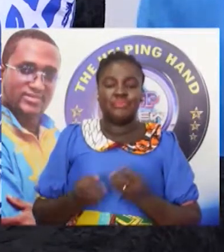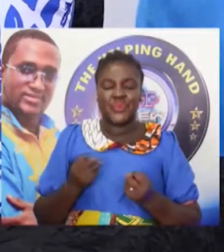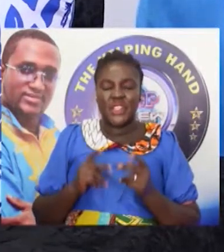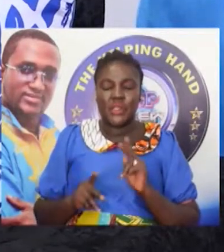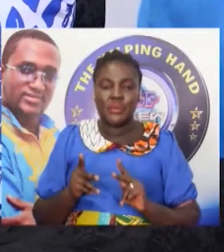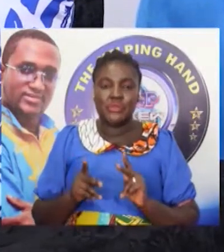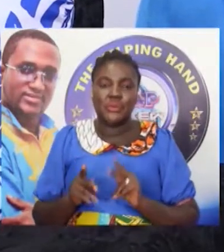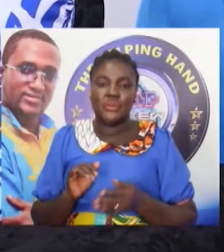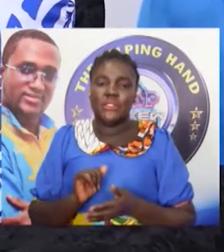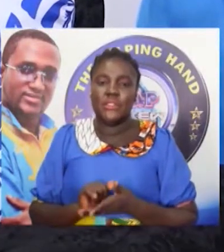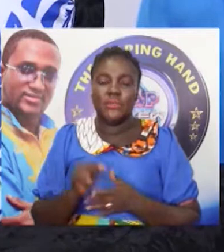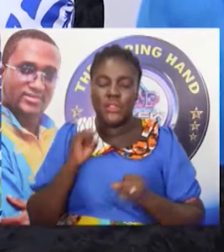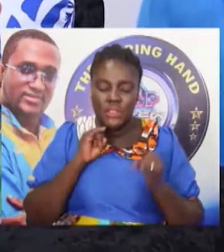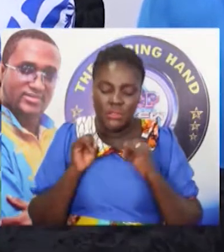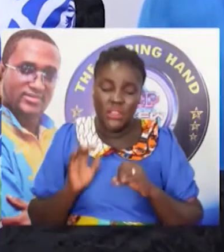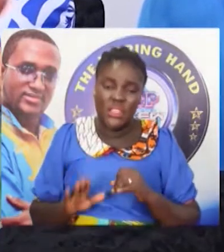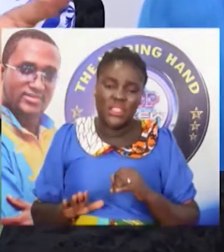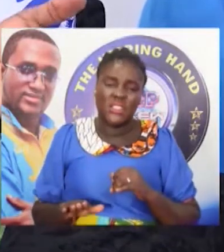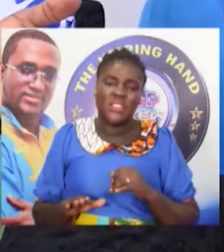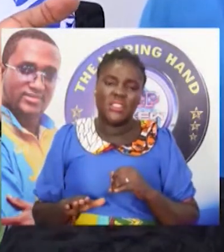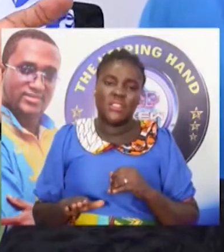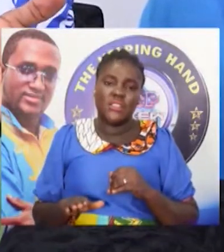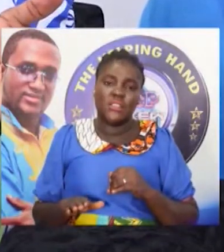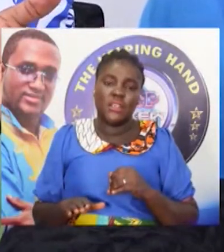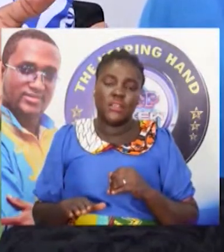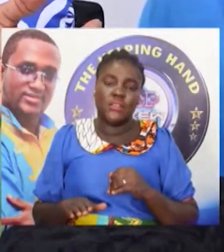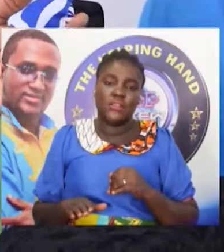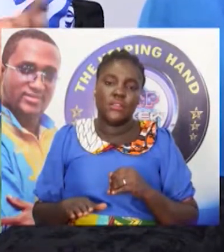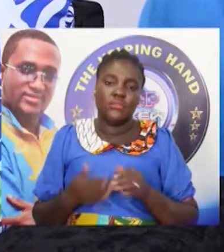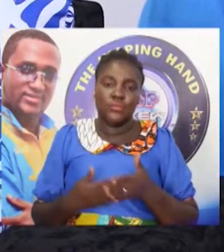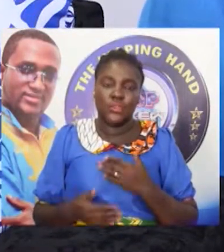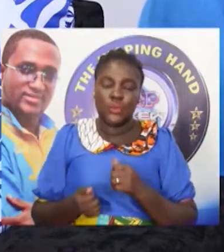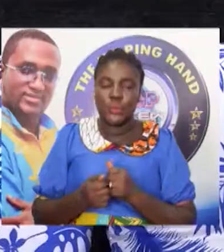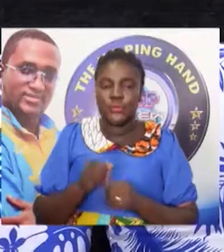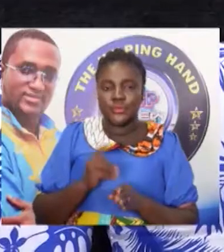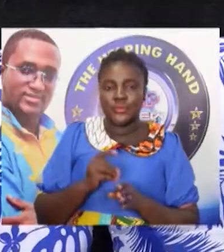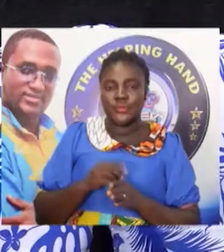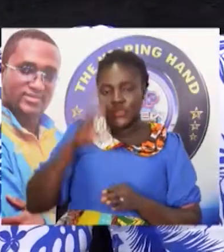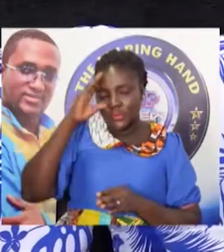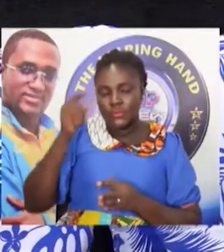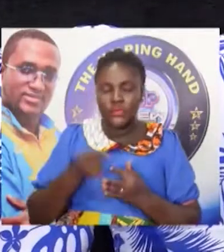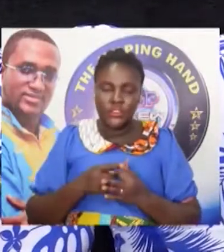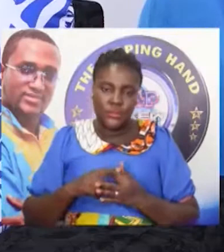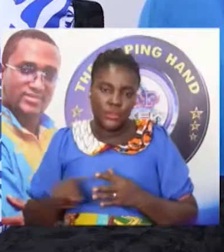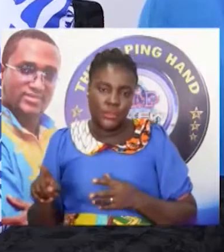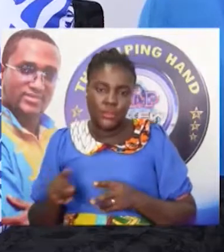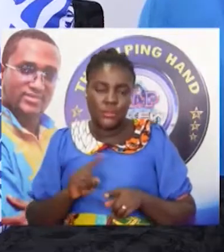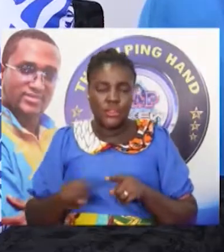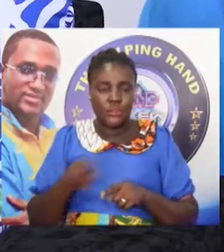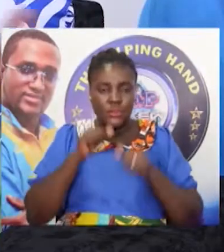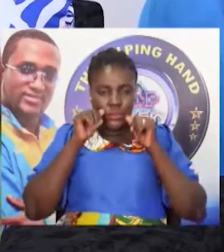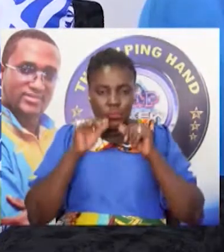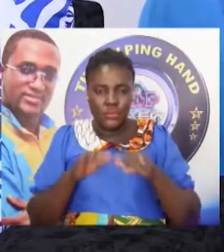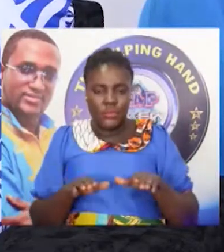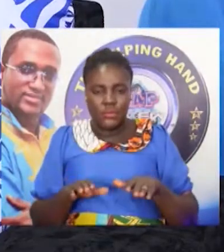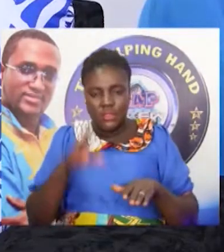have interviewed, when a child is born with disability, the man will run away. It's true. You are blessed that your man didn't run away. Mm-hmm.